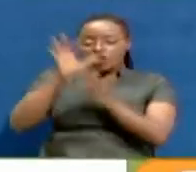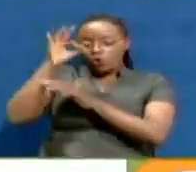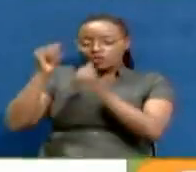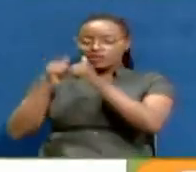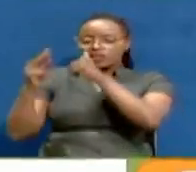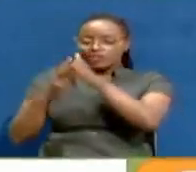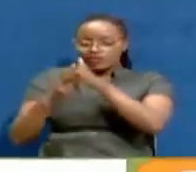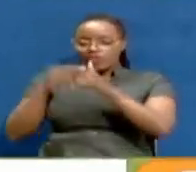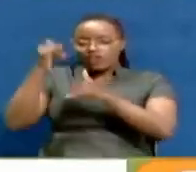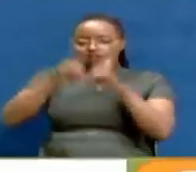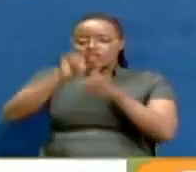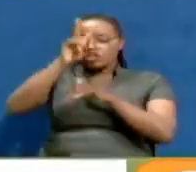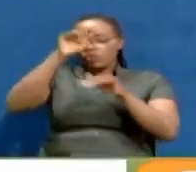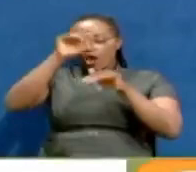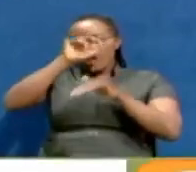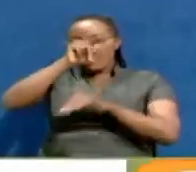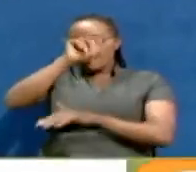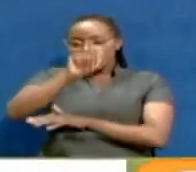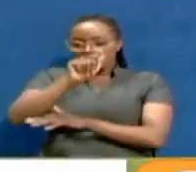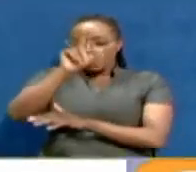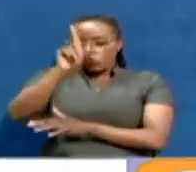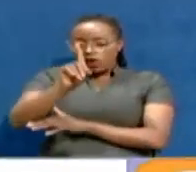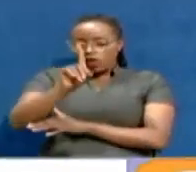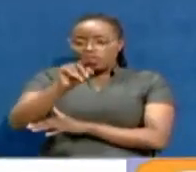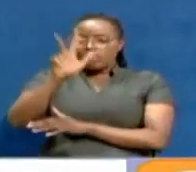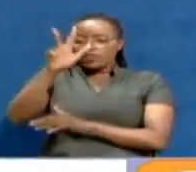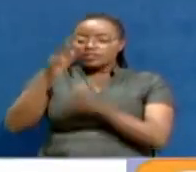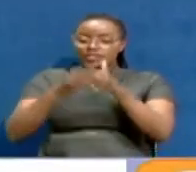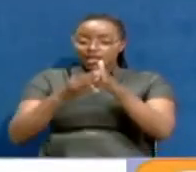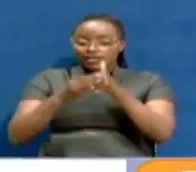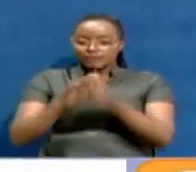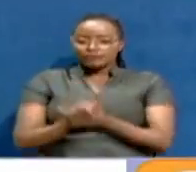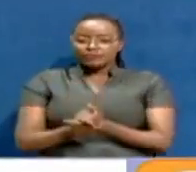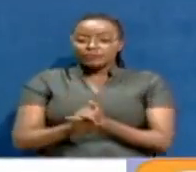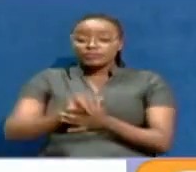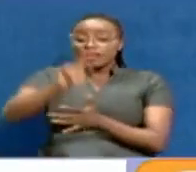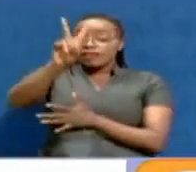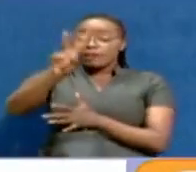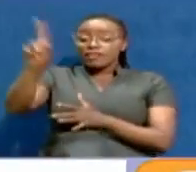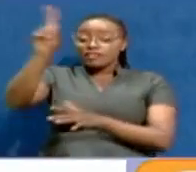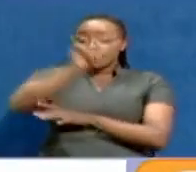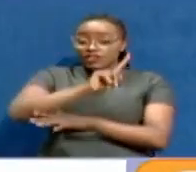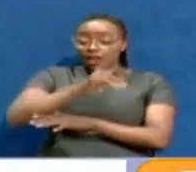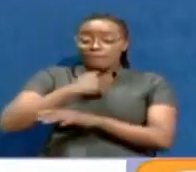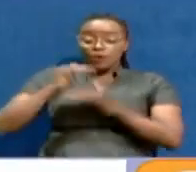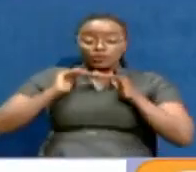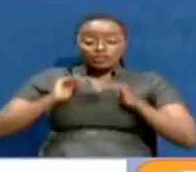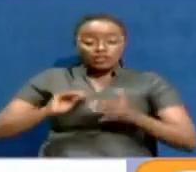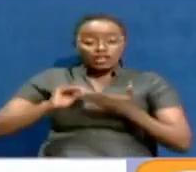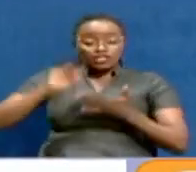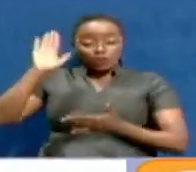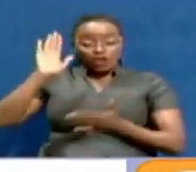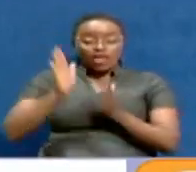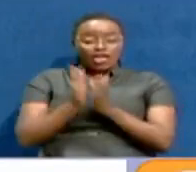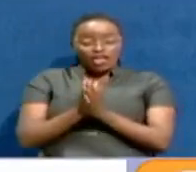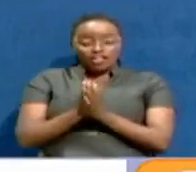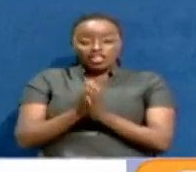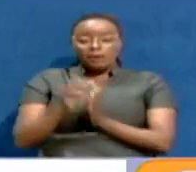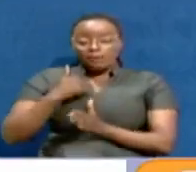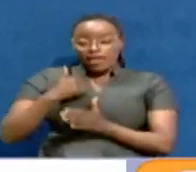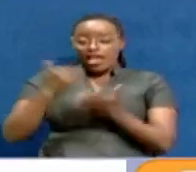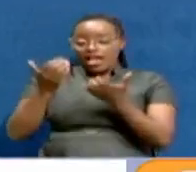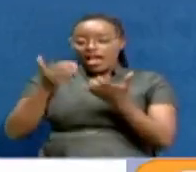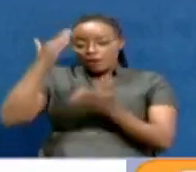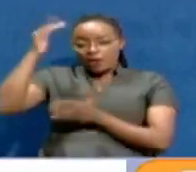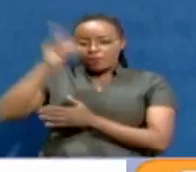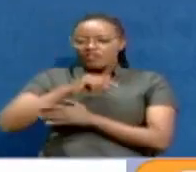final score is 2 under par 139. It was my second day and I was more relaxed, and I knew the